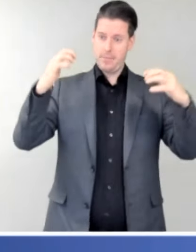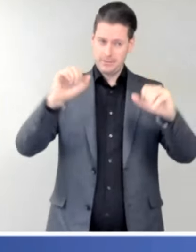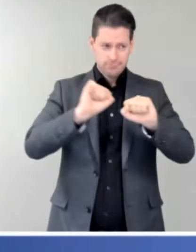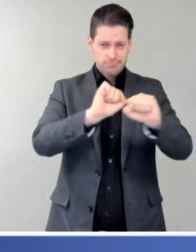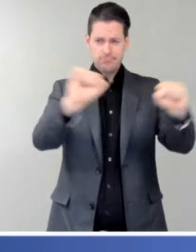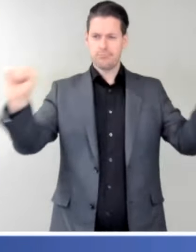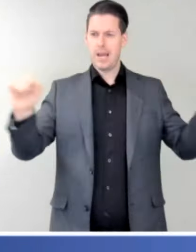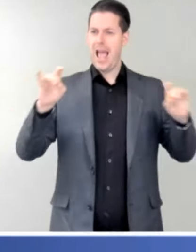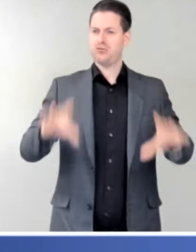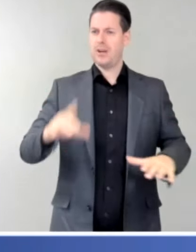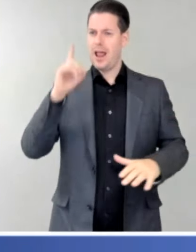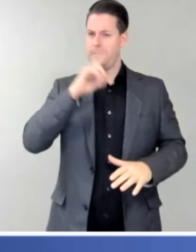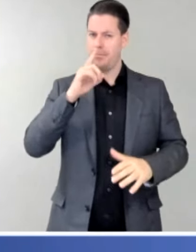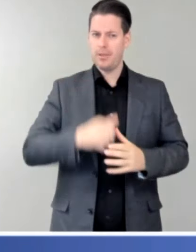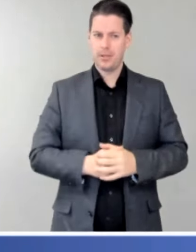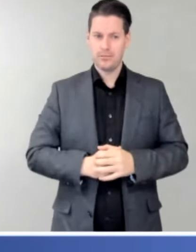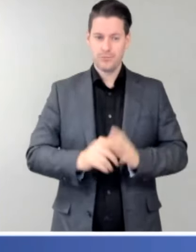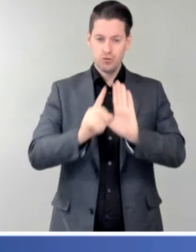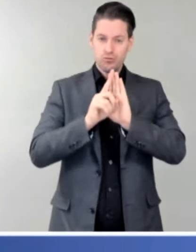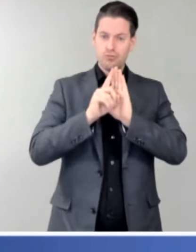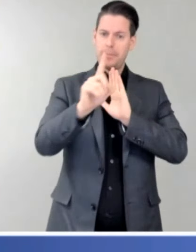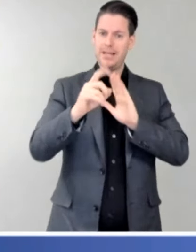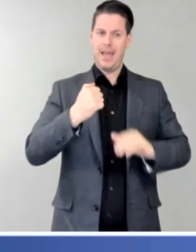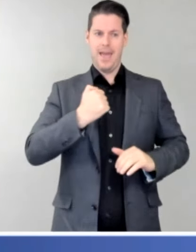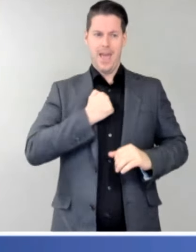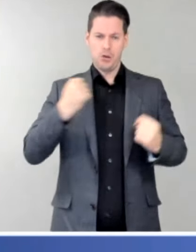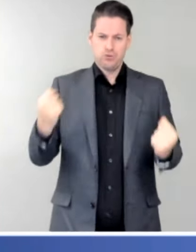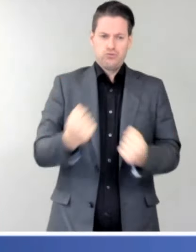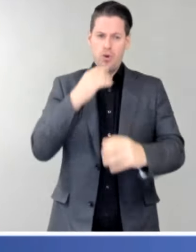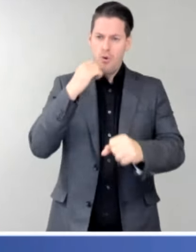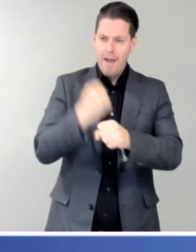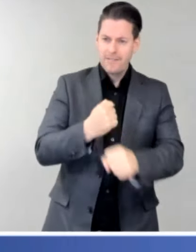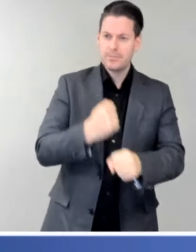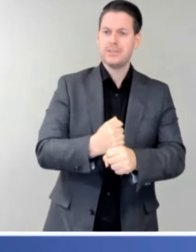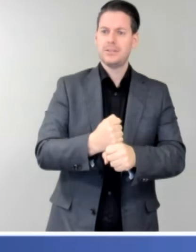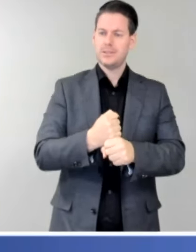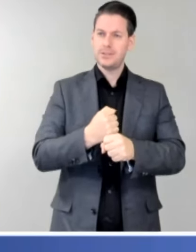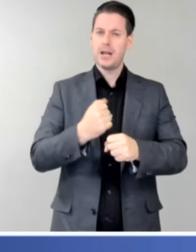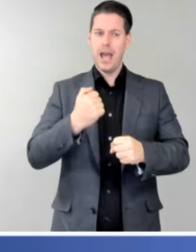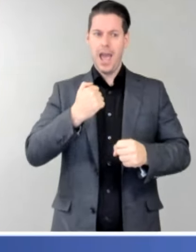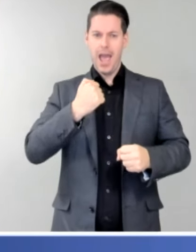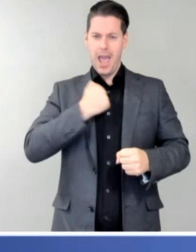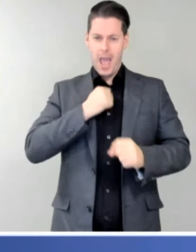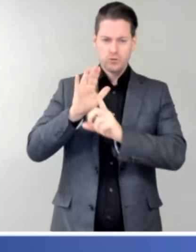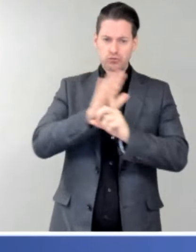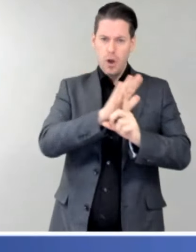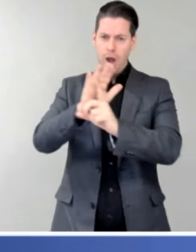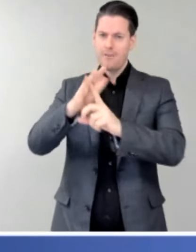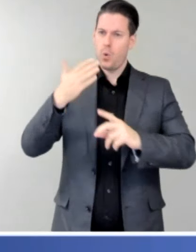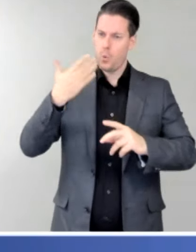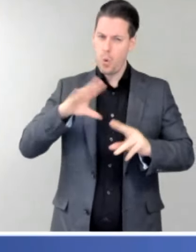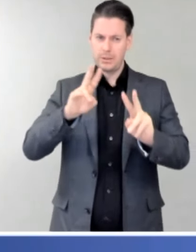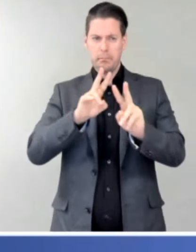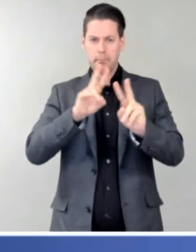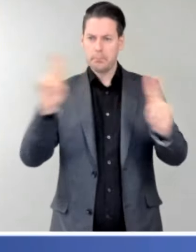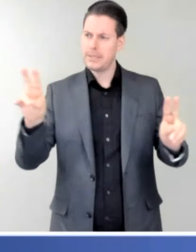It represents the strength of our democracy and our stewardship of the peace and stability of our nation. It